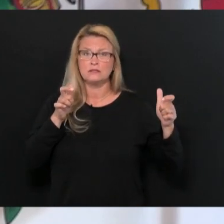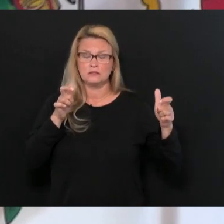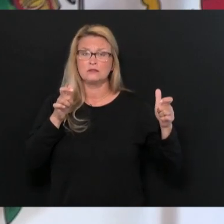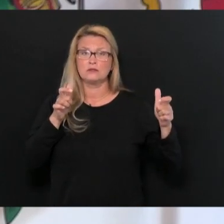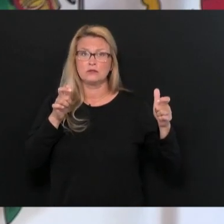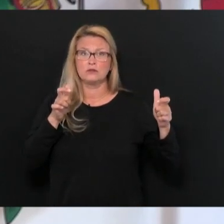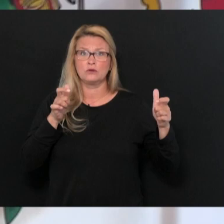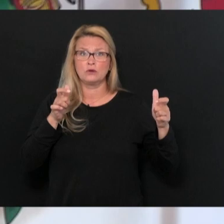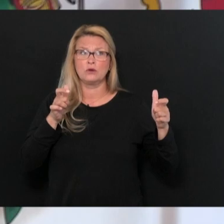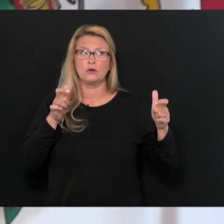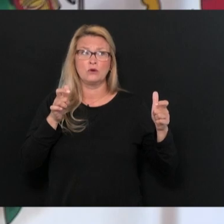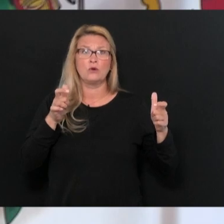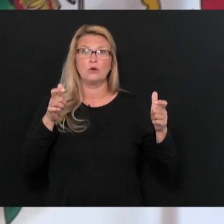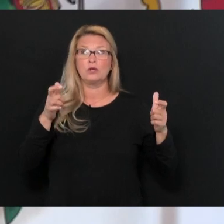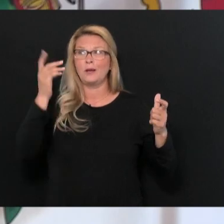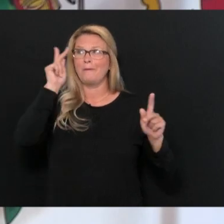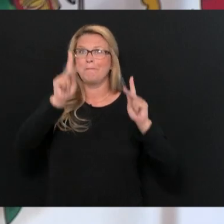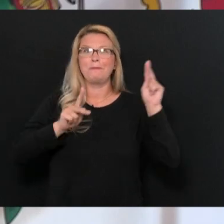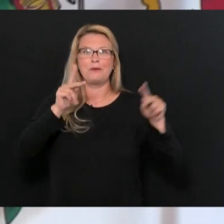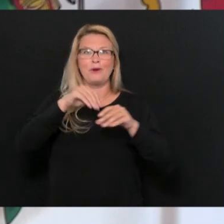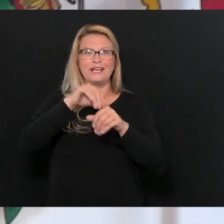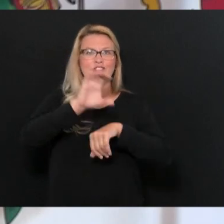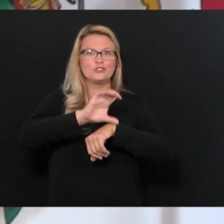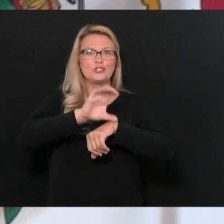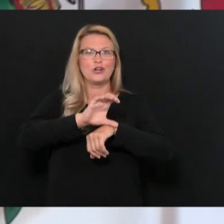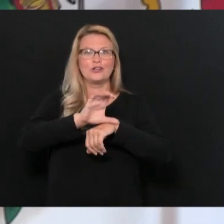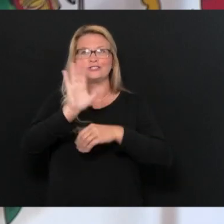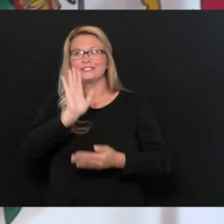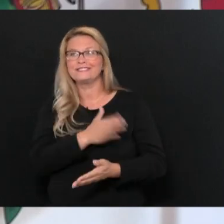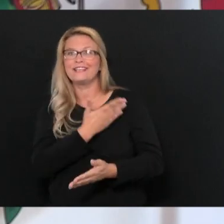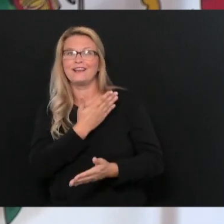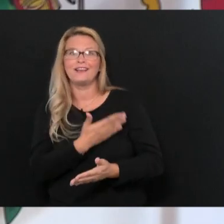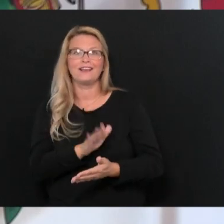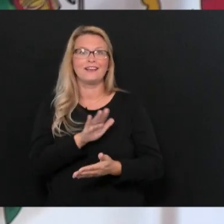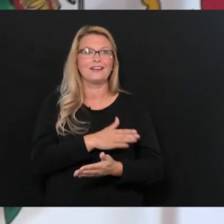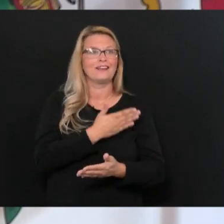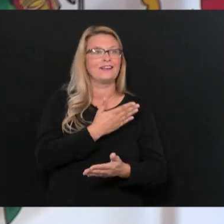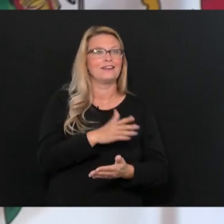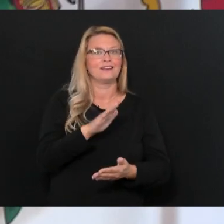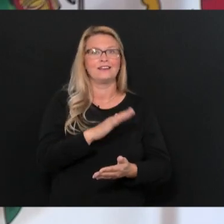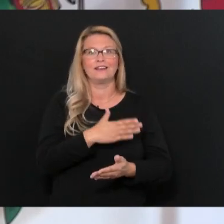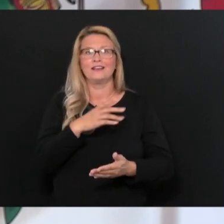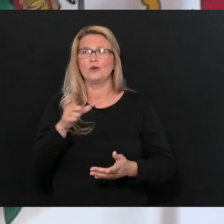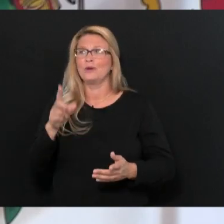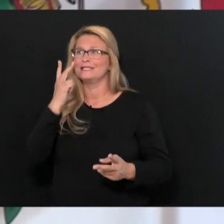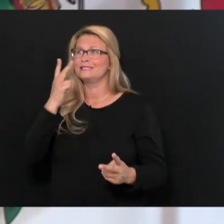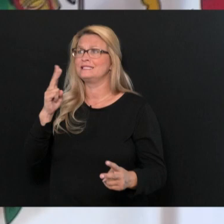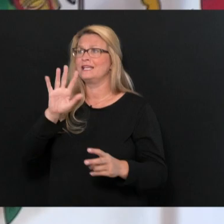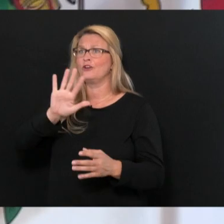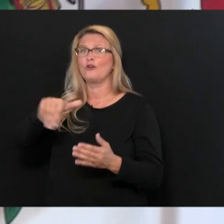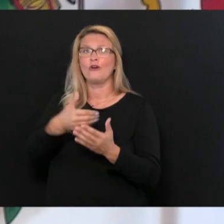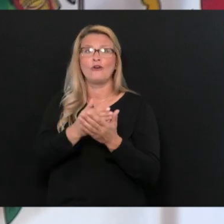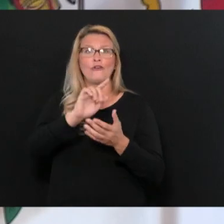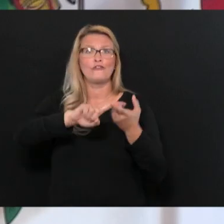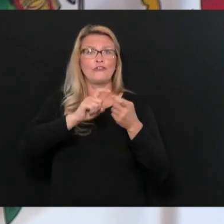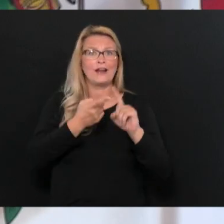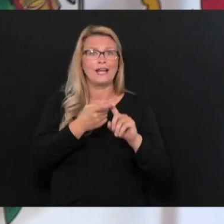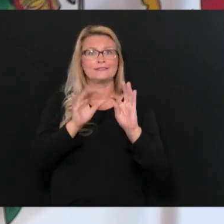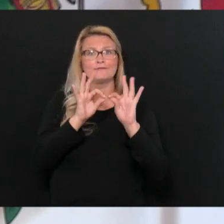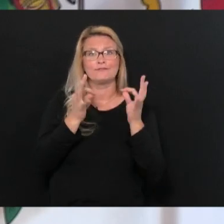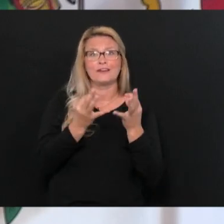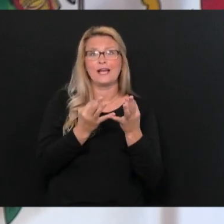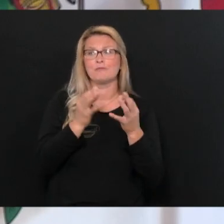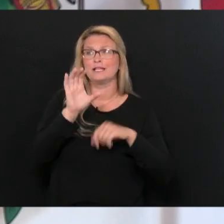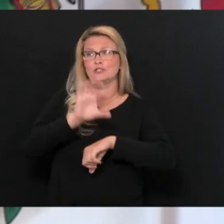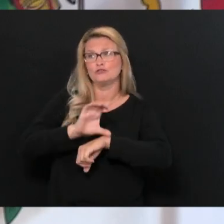singing. We love to see all those that we love and that are in our church family with us and everything.